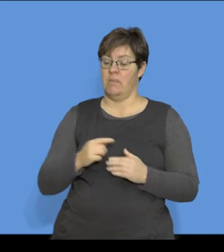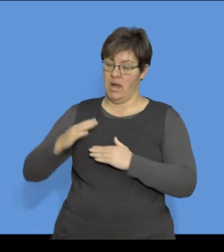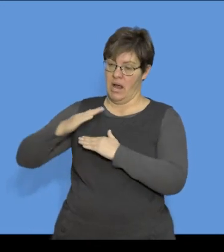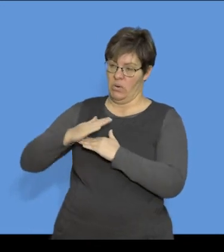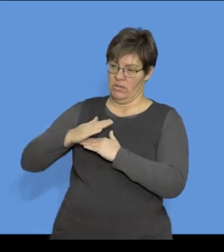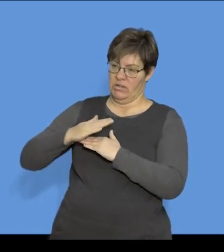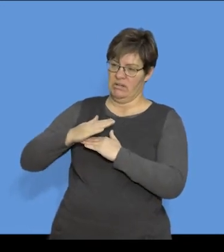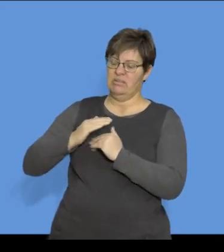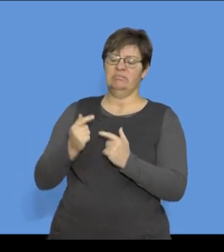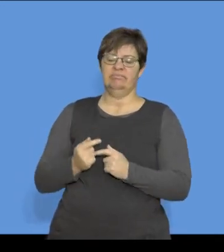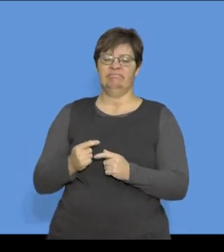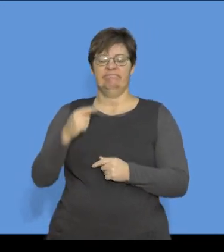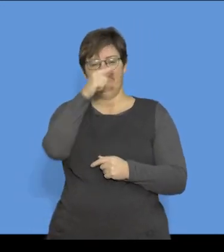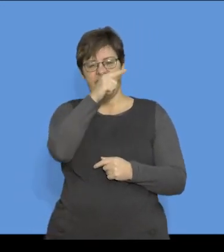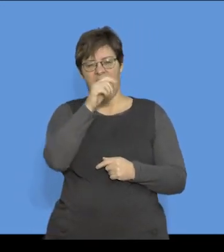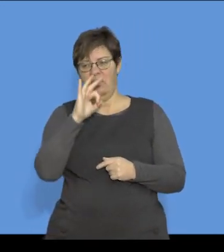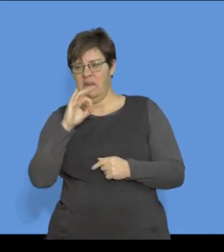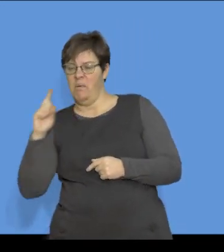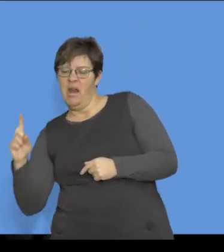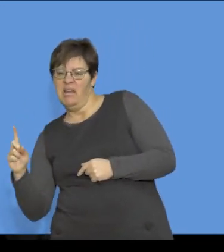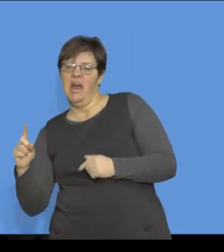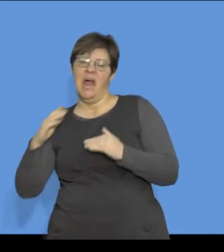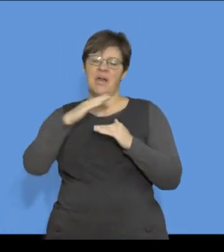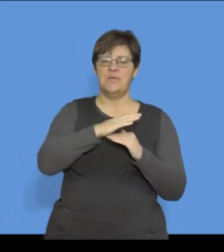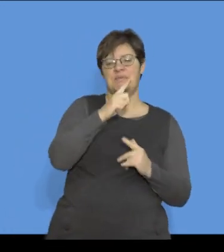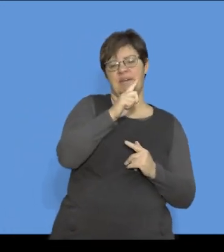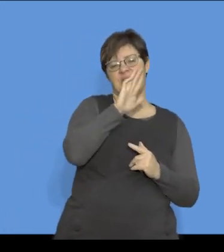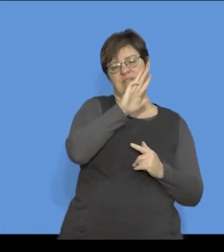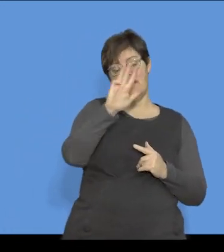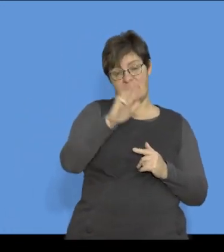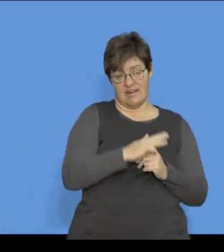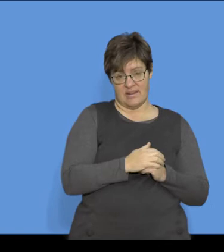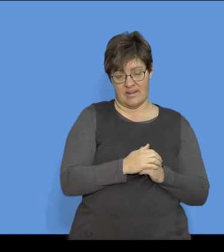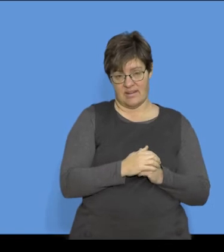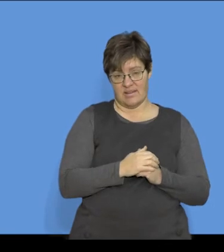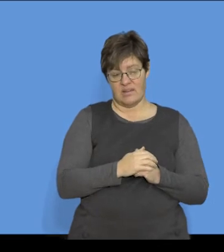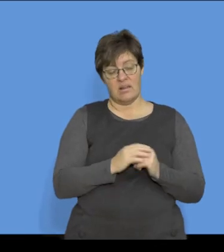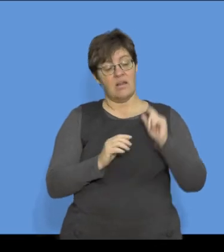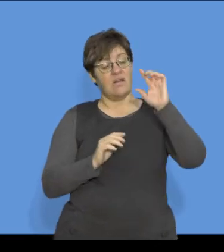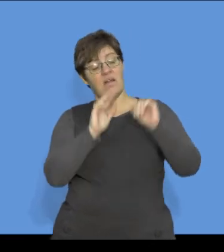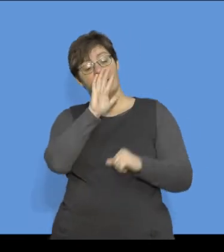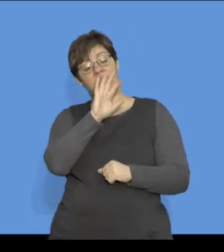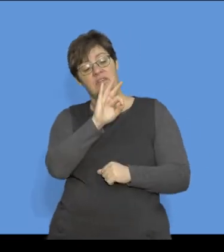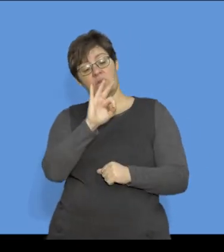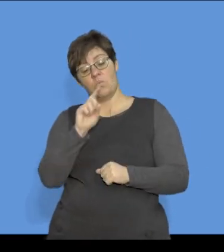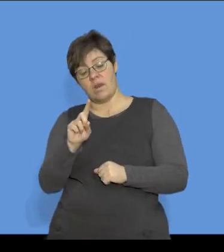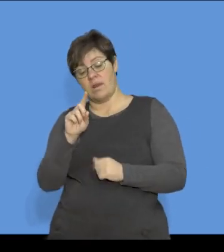is 31. That is an acute, which is 59. And if you add 31